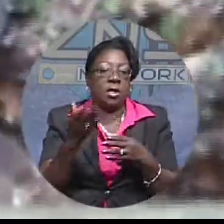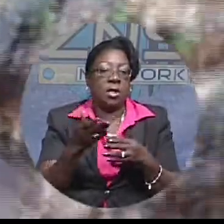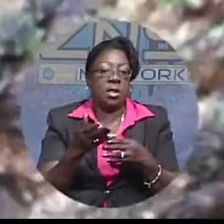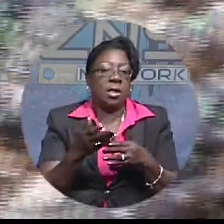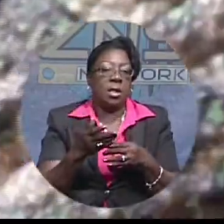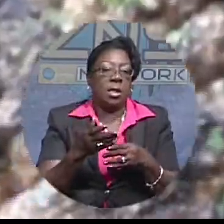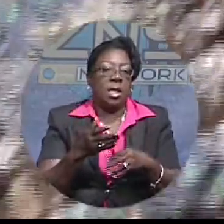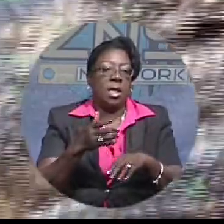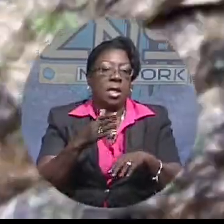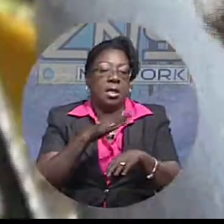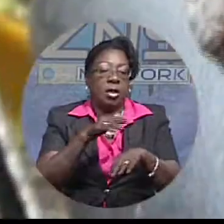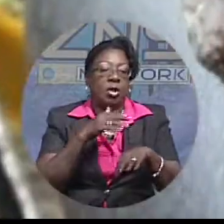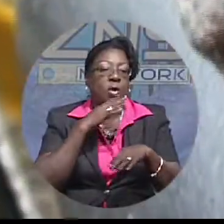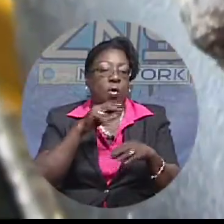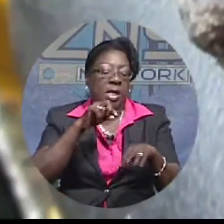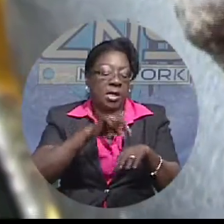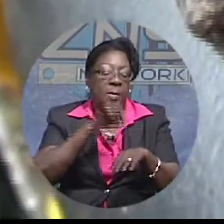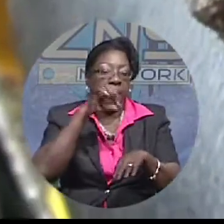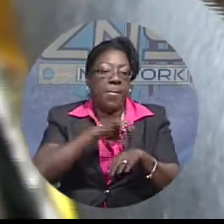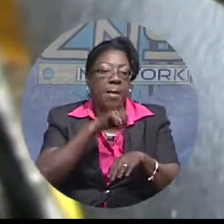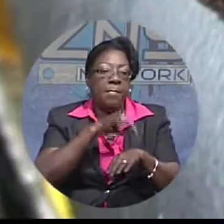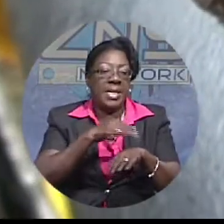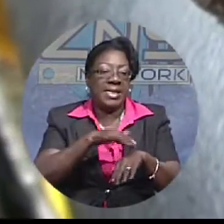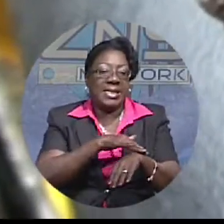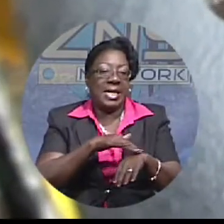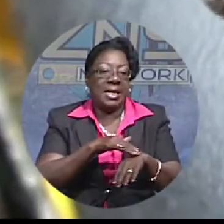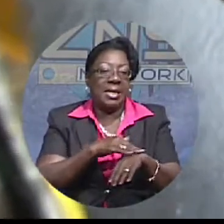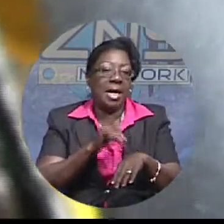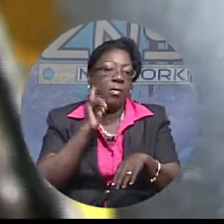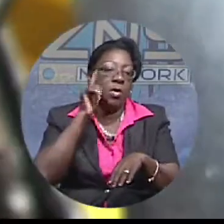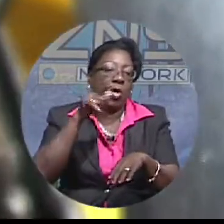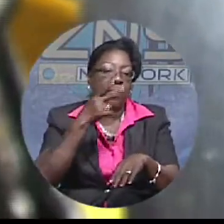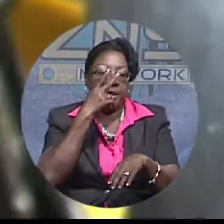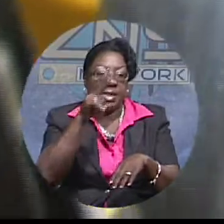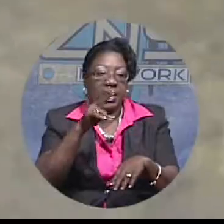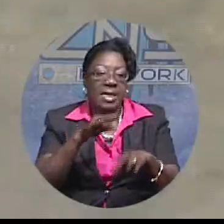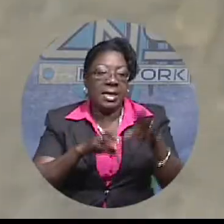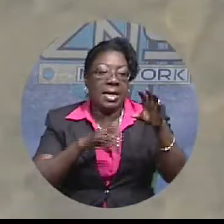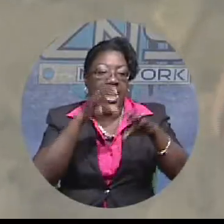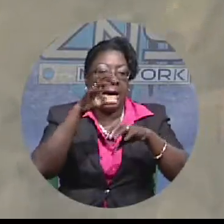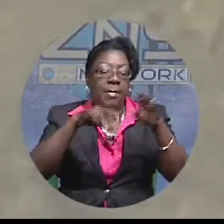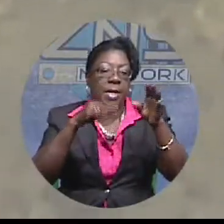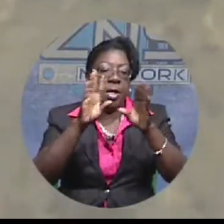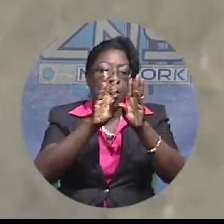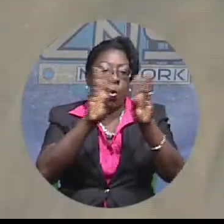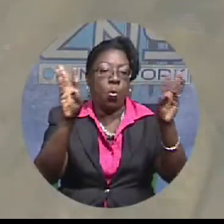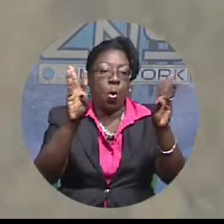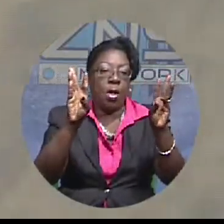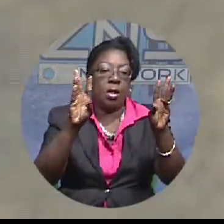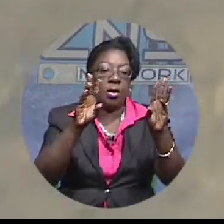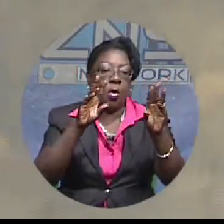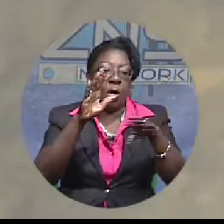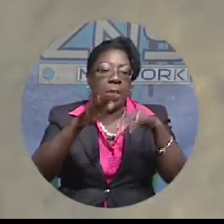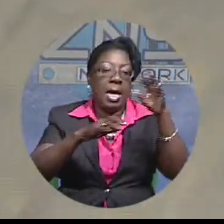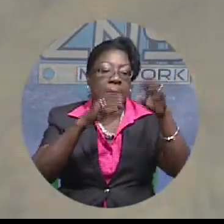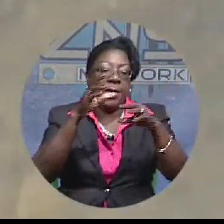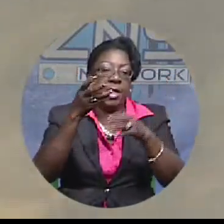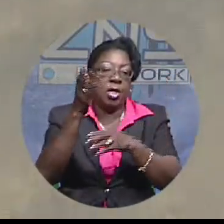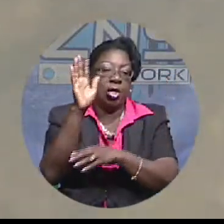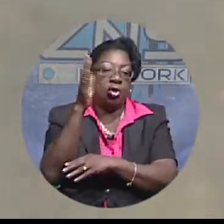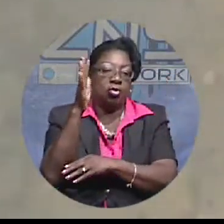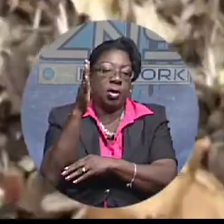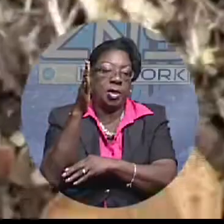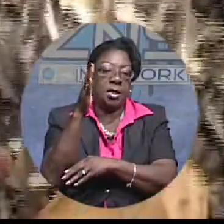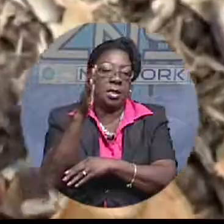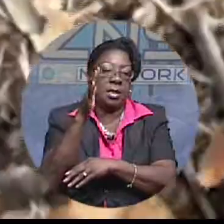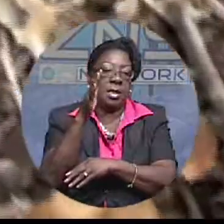has bumpy, warty skin and will not be found climbing walls or trees. Adult females can reach as much as 10 inches in length. The